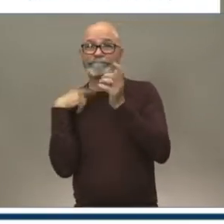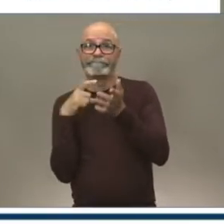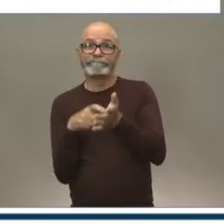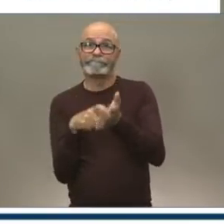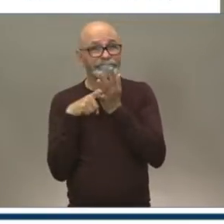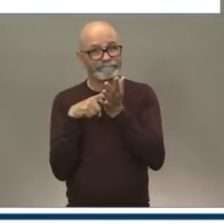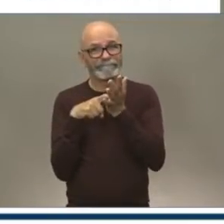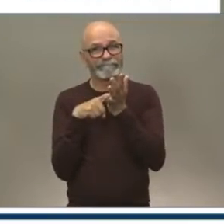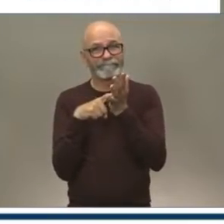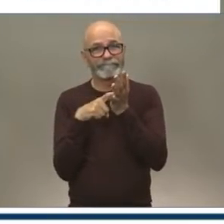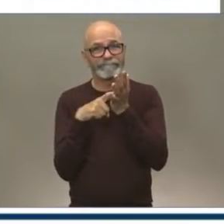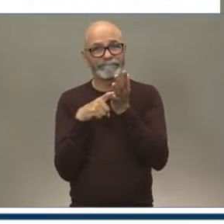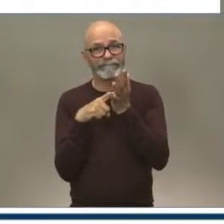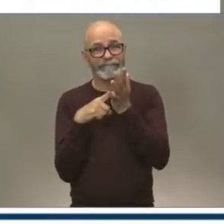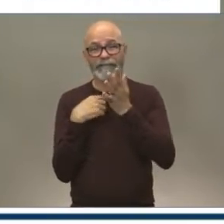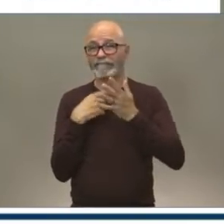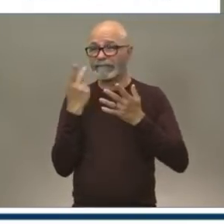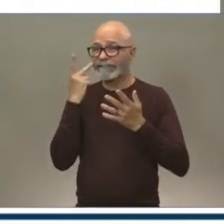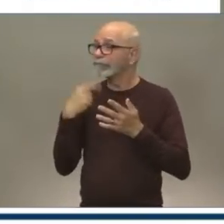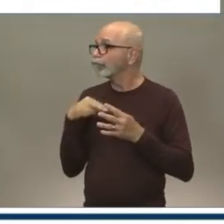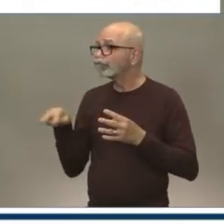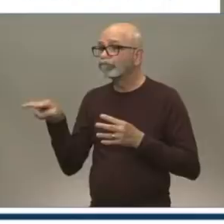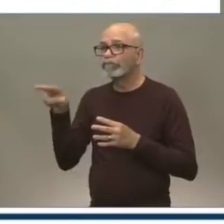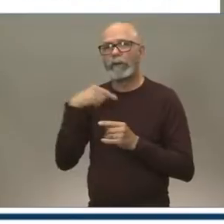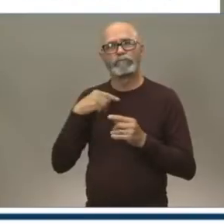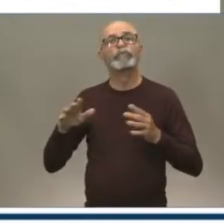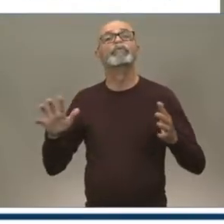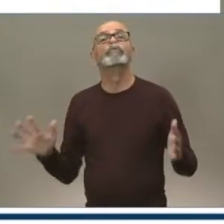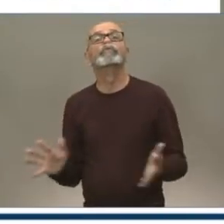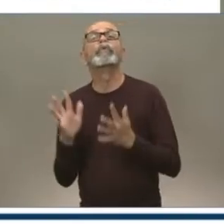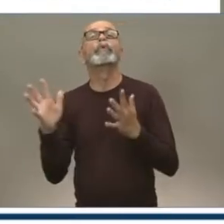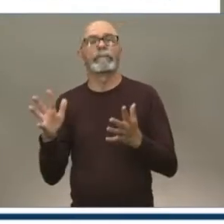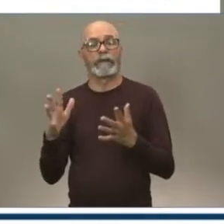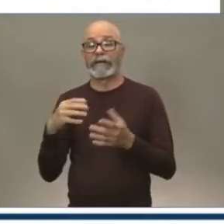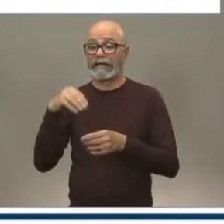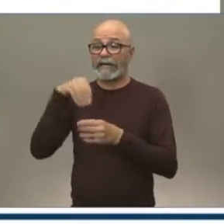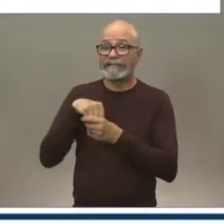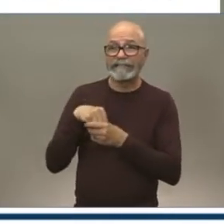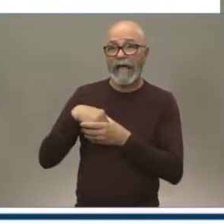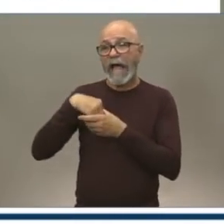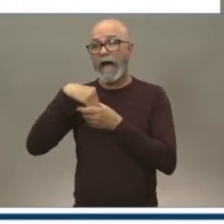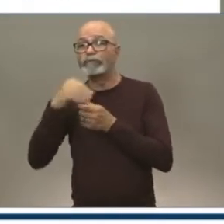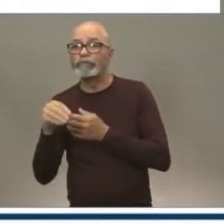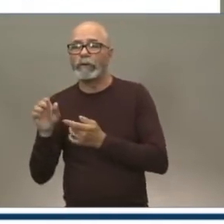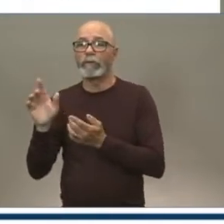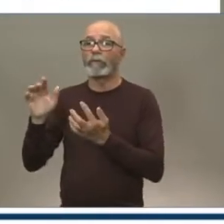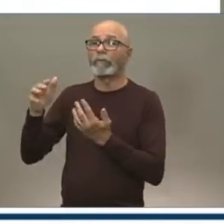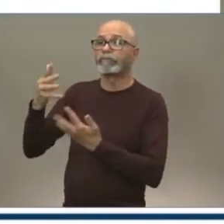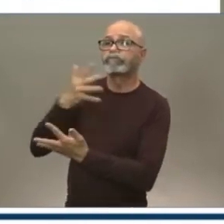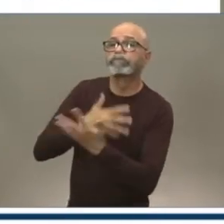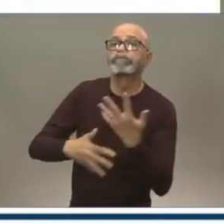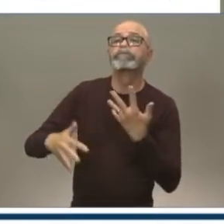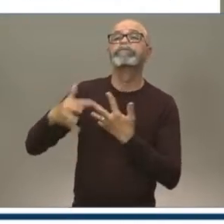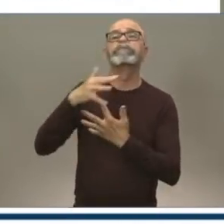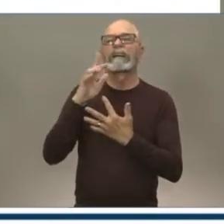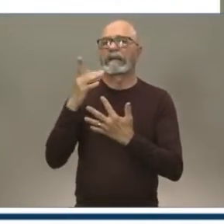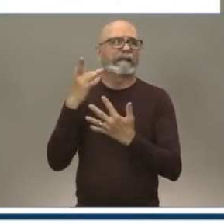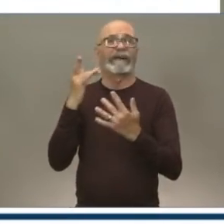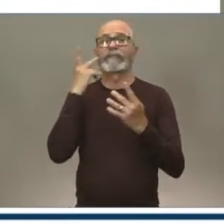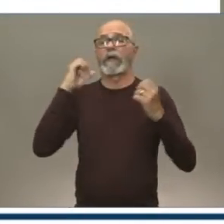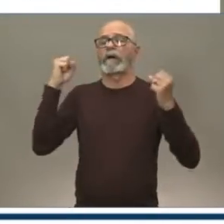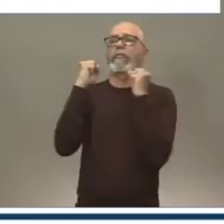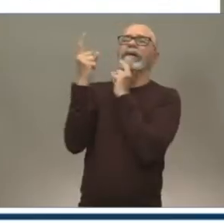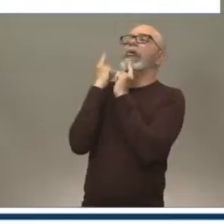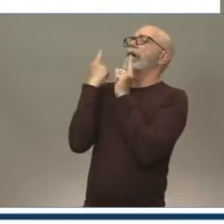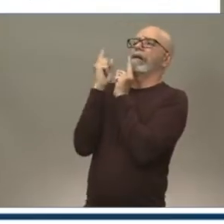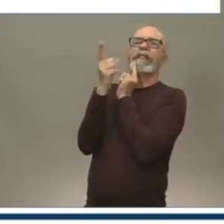that, we encourage Nova Scotians, even when they were outdoors in places where they couldn't be certain of maintaining physical distance,